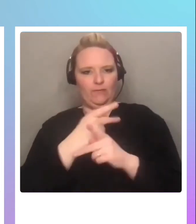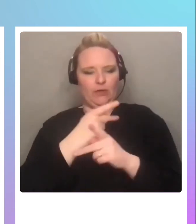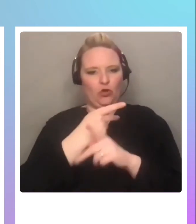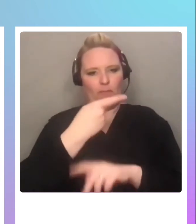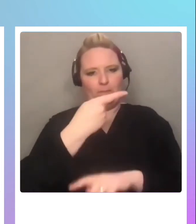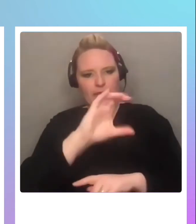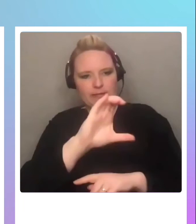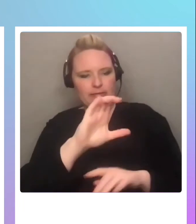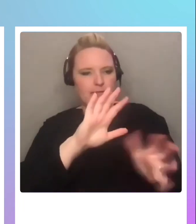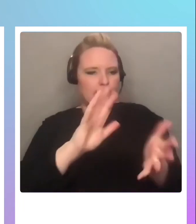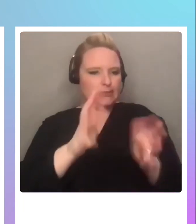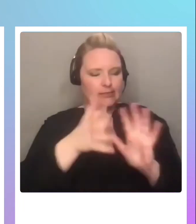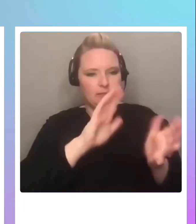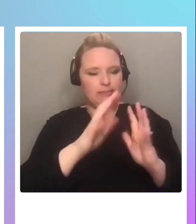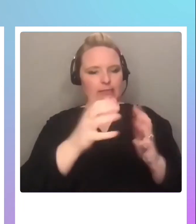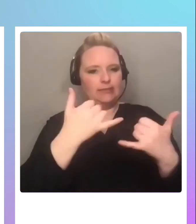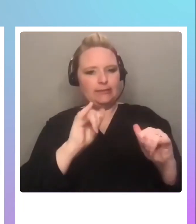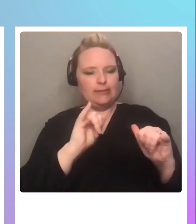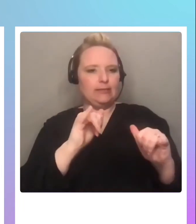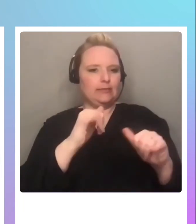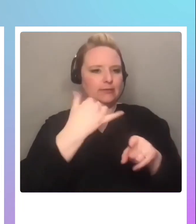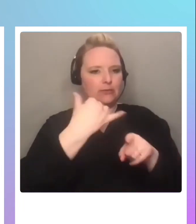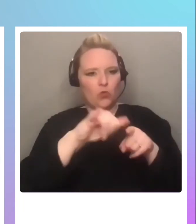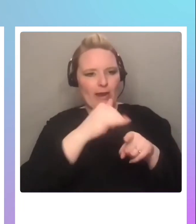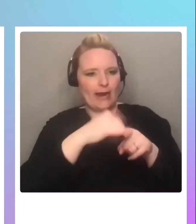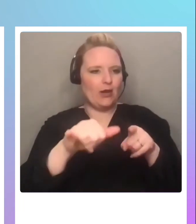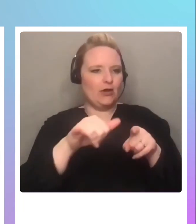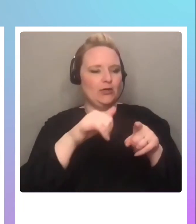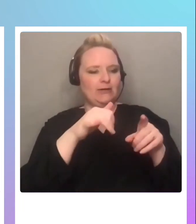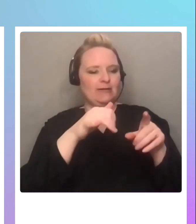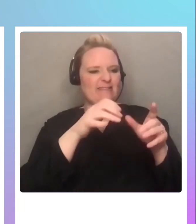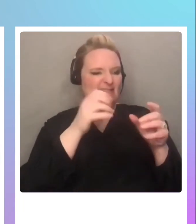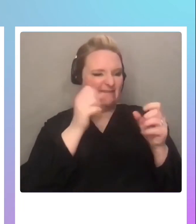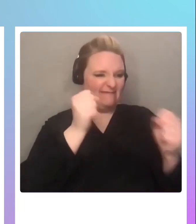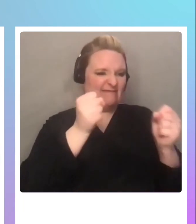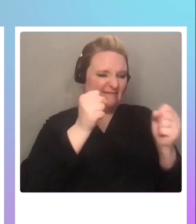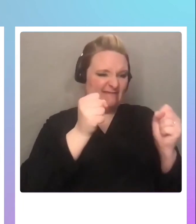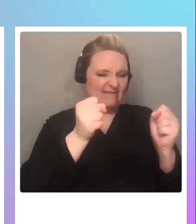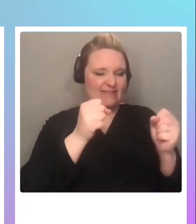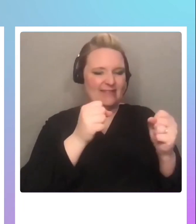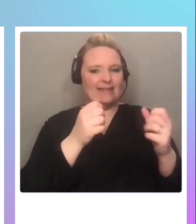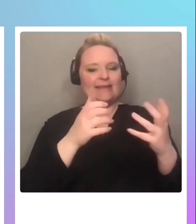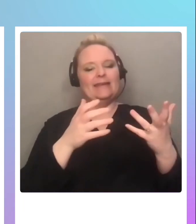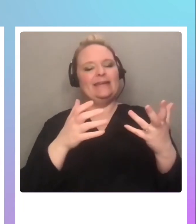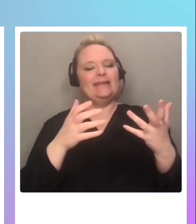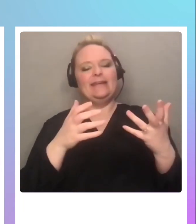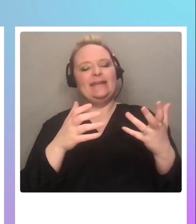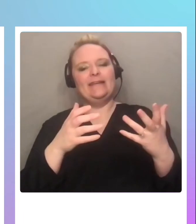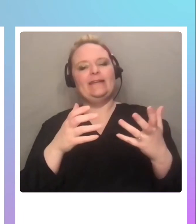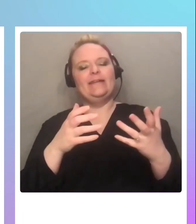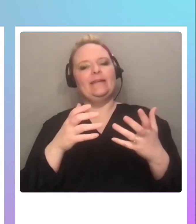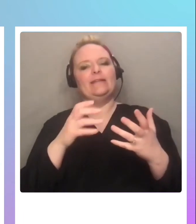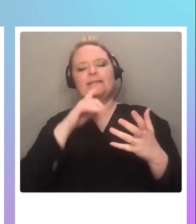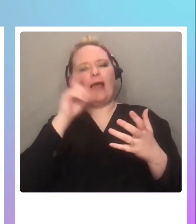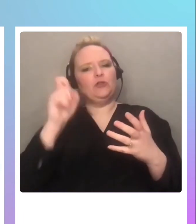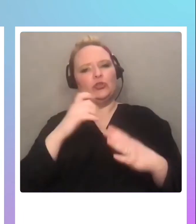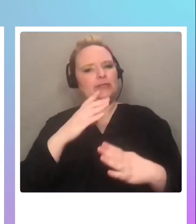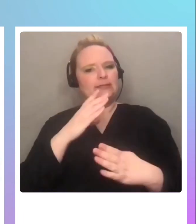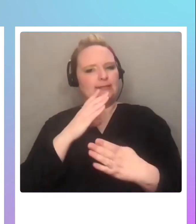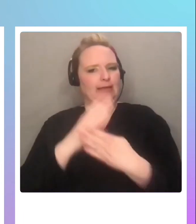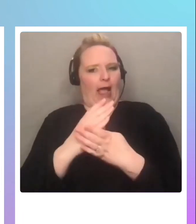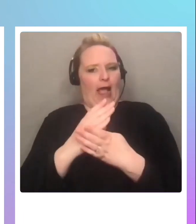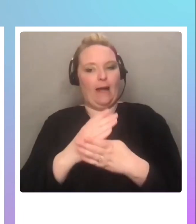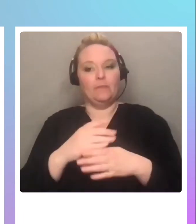I still swear at it. So don't let that, stop you of while you're